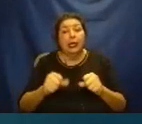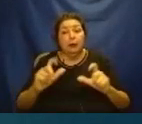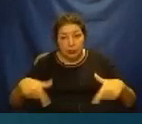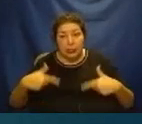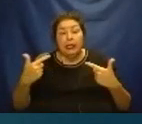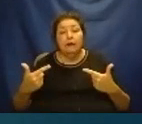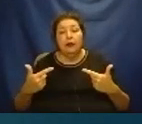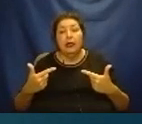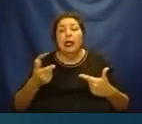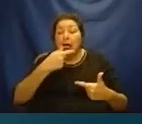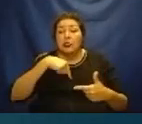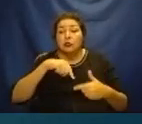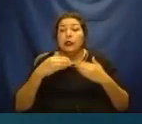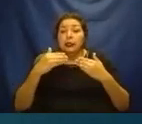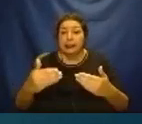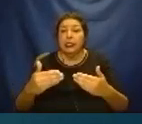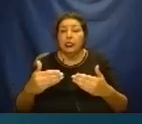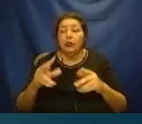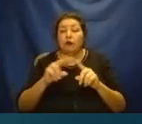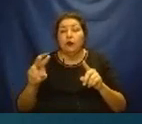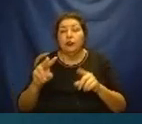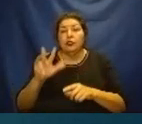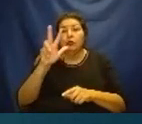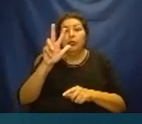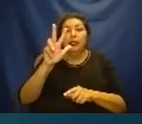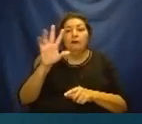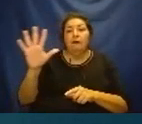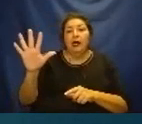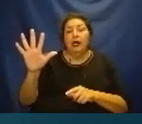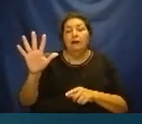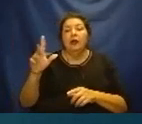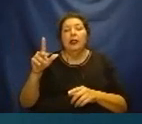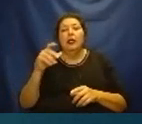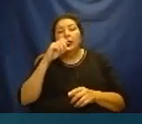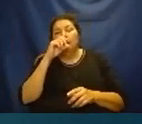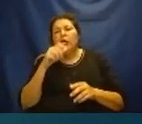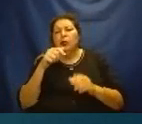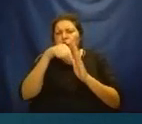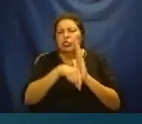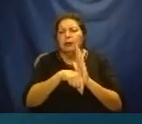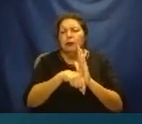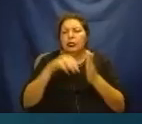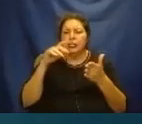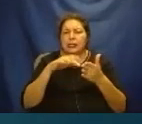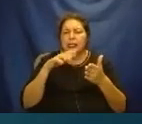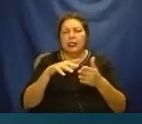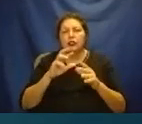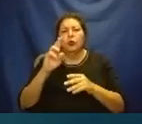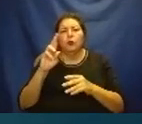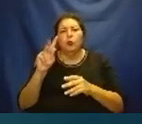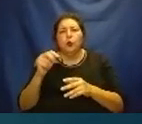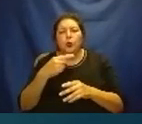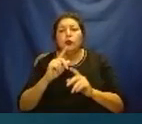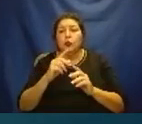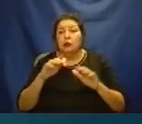As we go into verses 3 and 5, we get a little bit deeper. So Ruth she